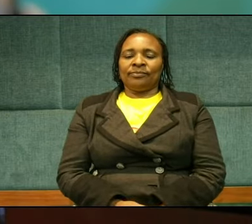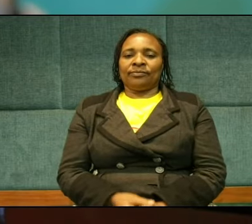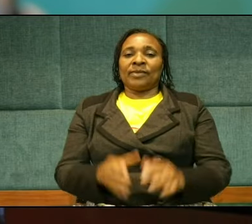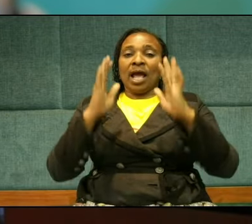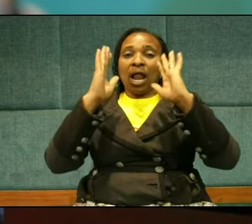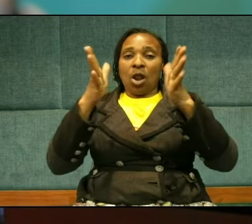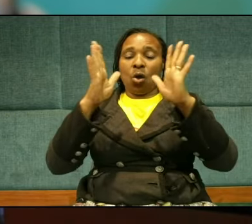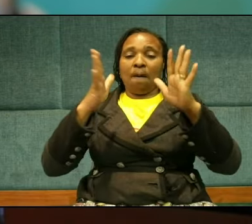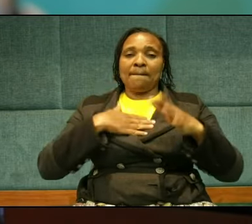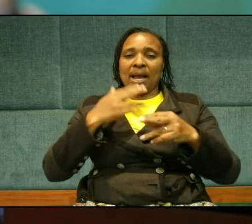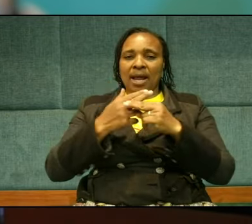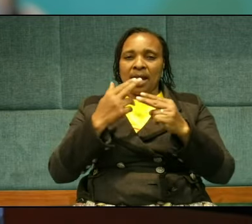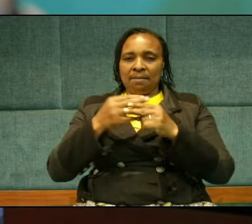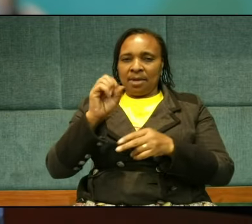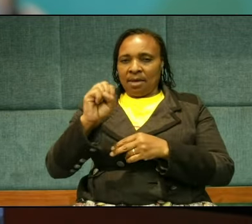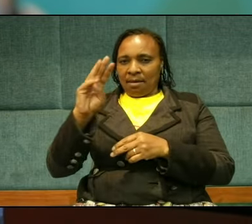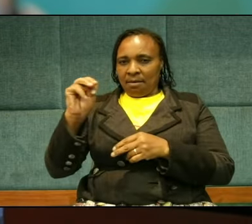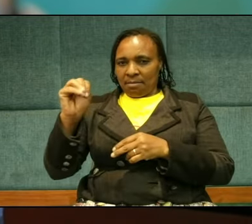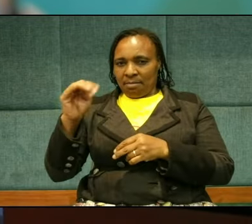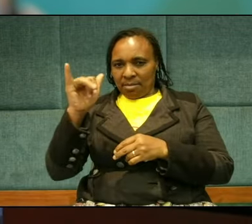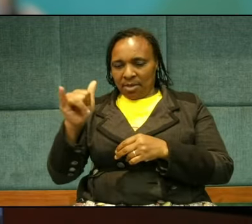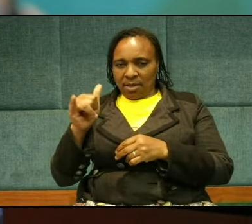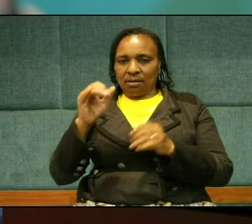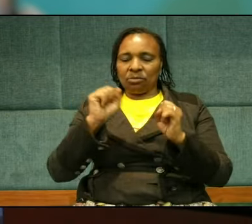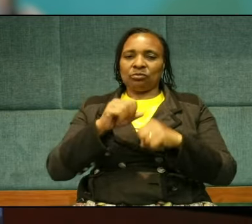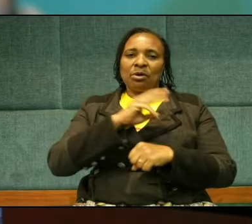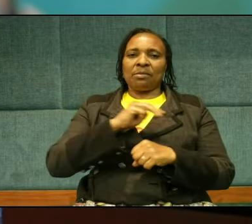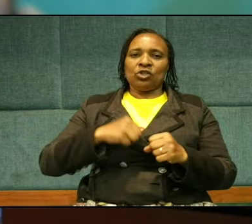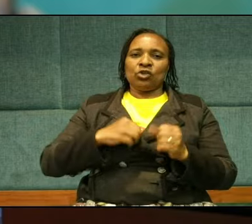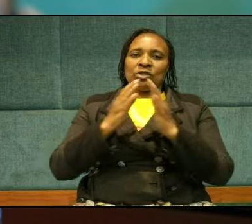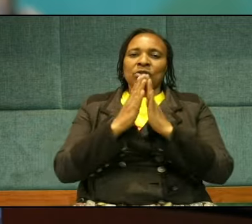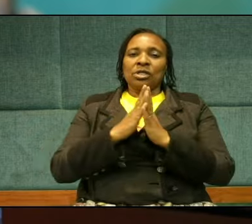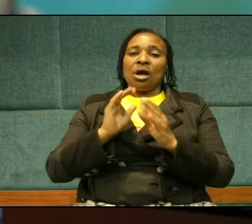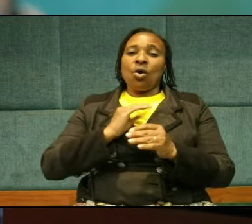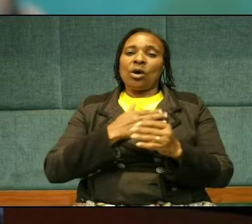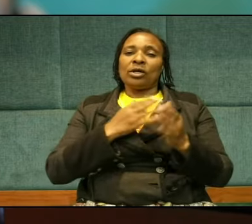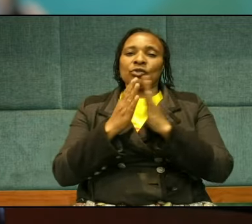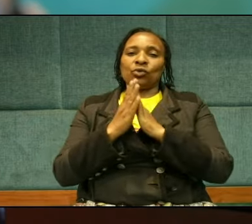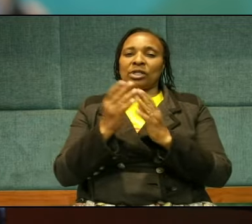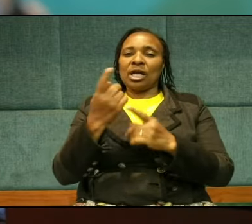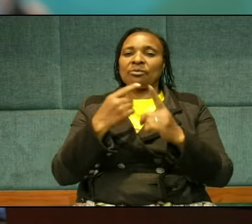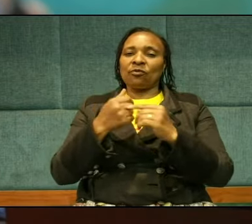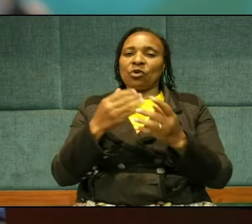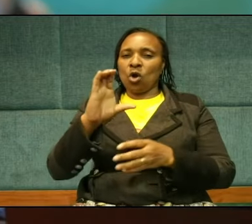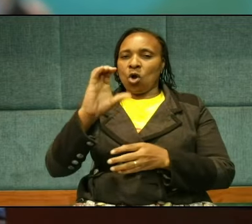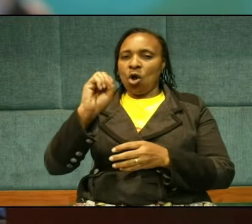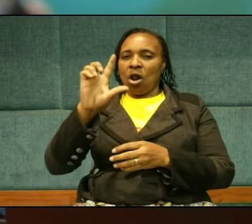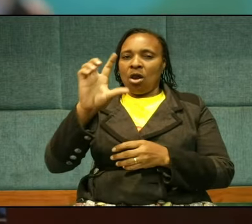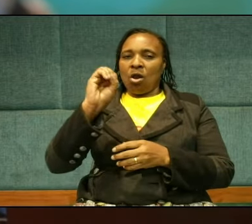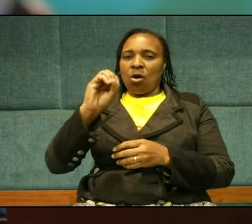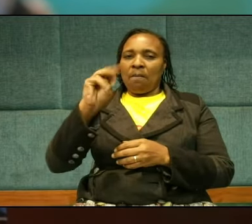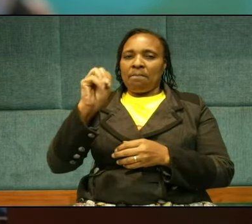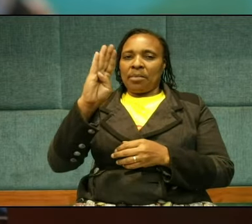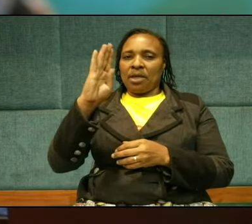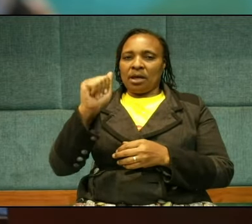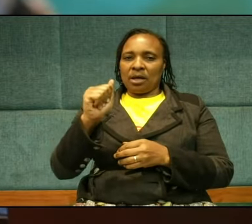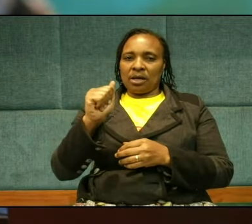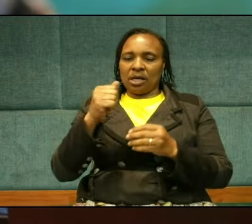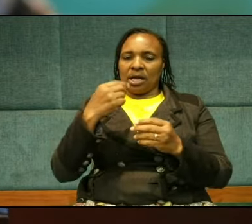Hello, my name is Amy, and I will be taking you through the mission story. Our story comes from Colombia, and we're going to be looking at